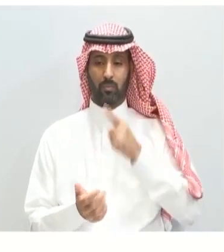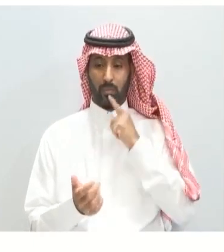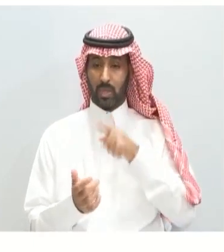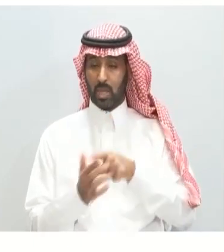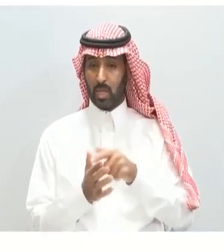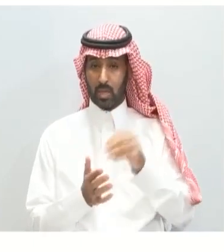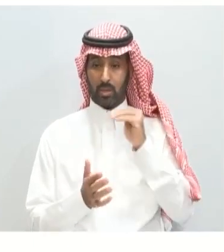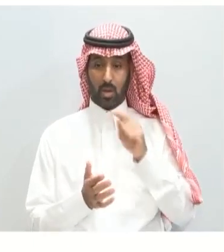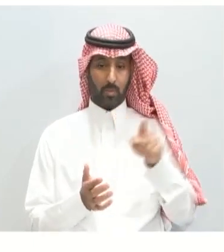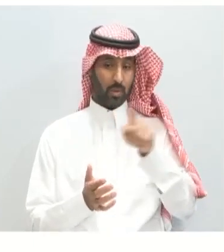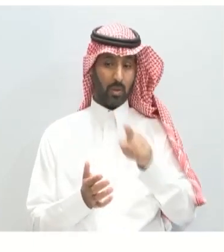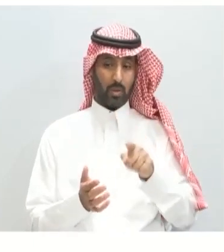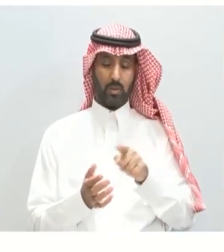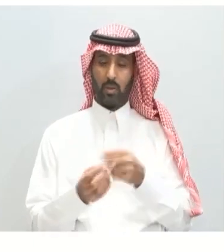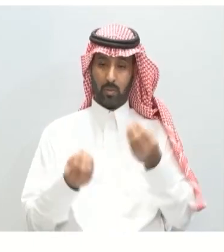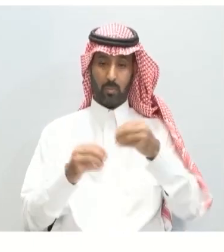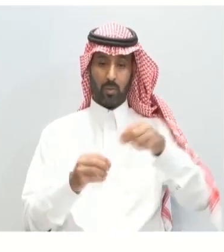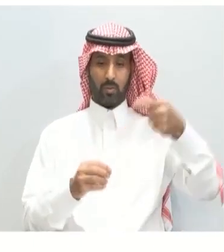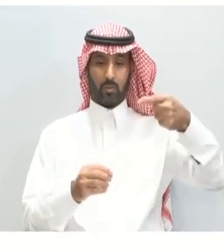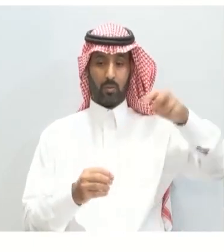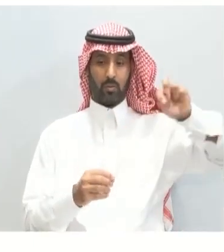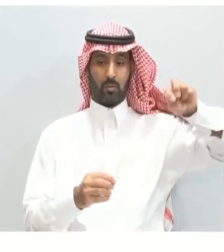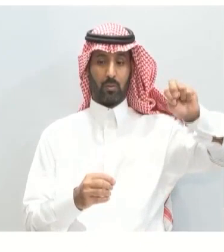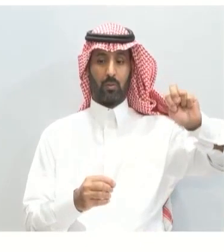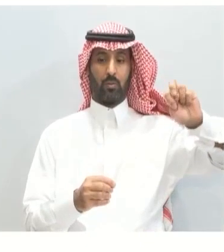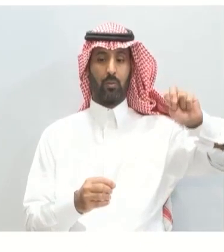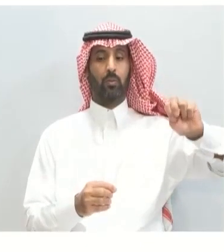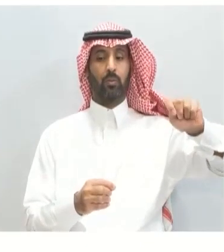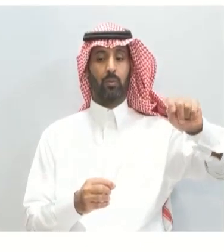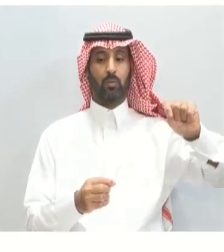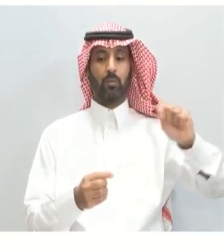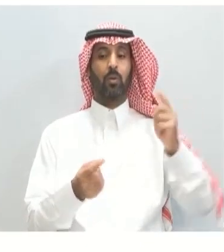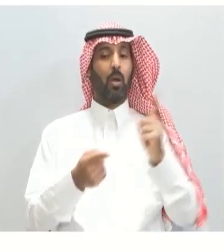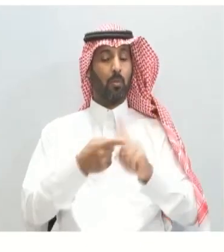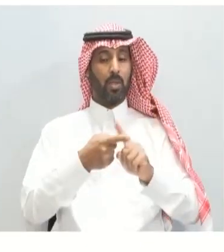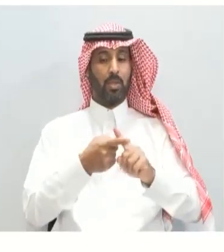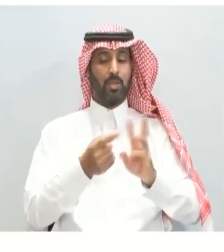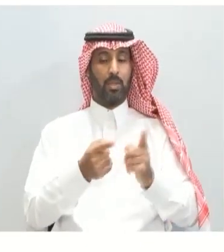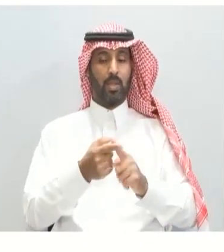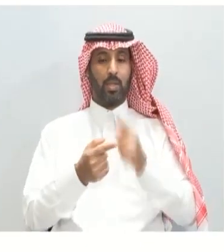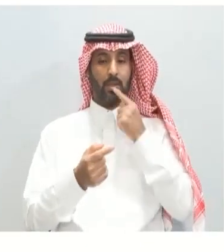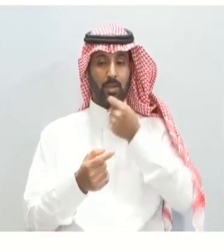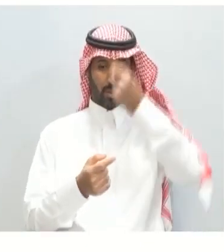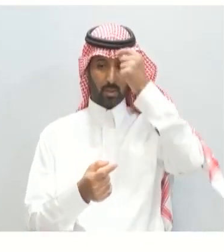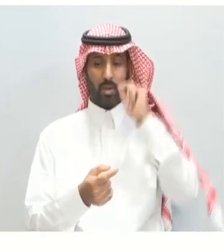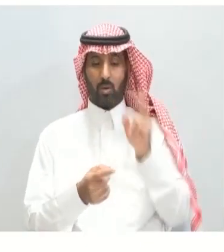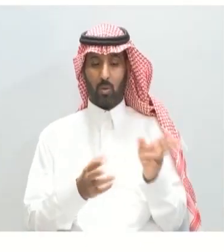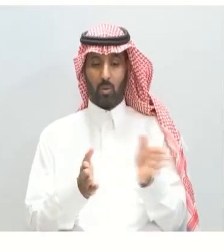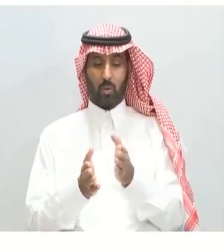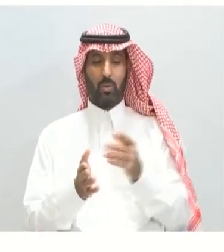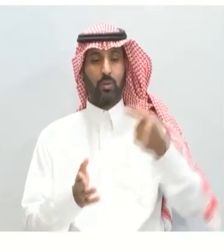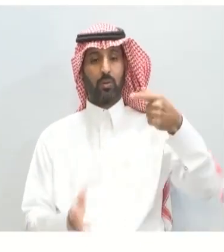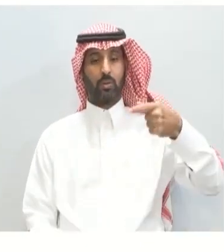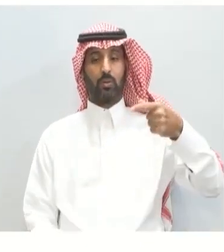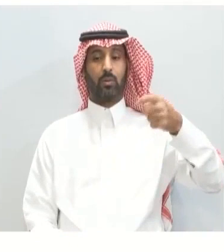Use get plus the adjective here. Use get plus the adjective or get plus the past participle.